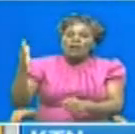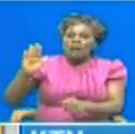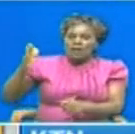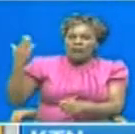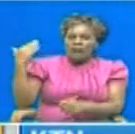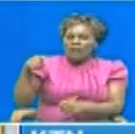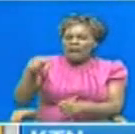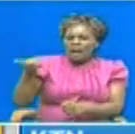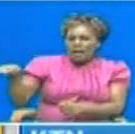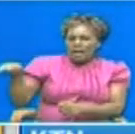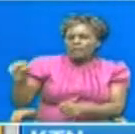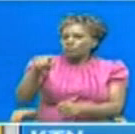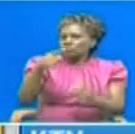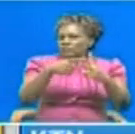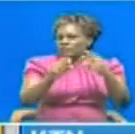claim?